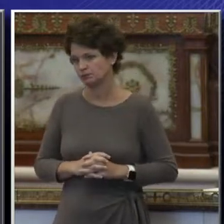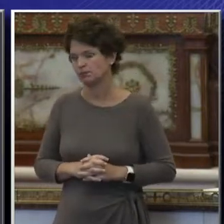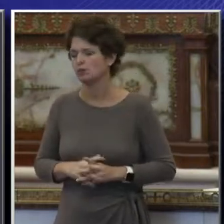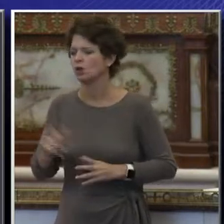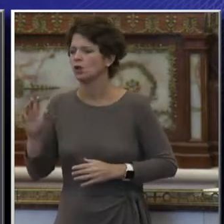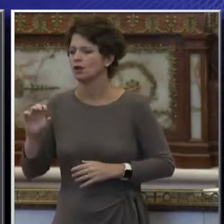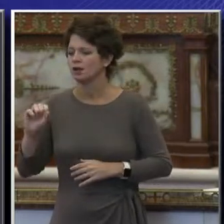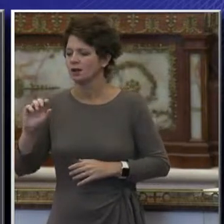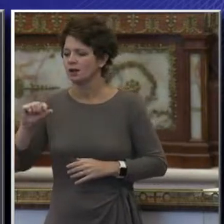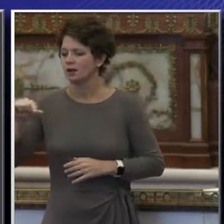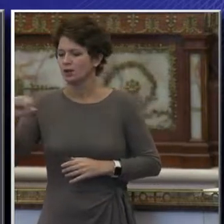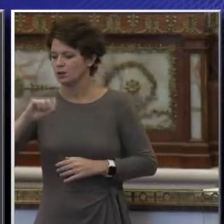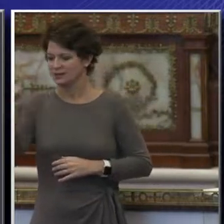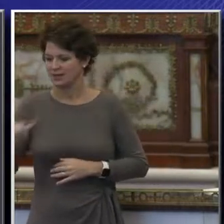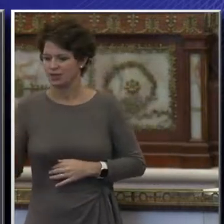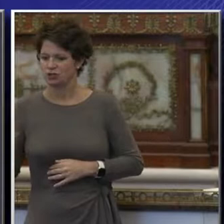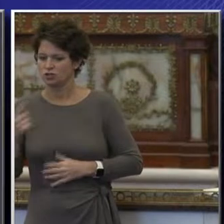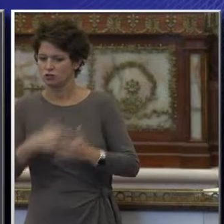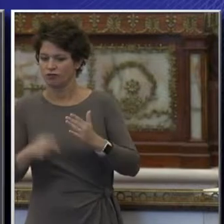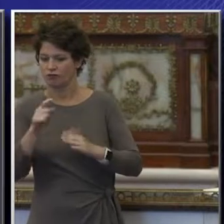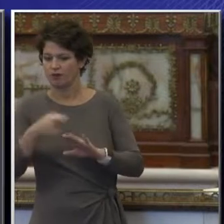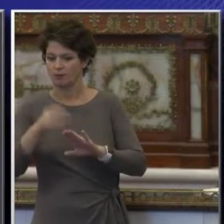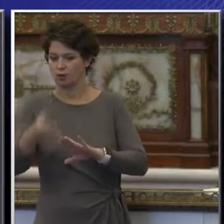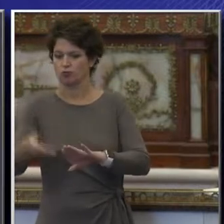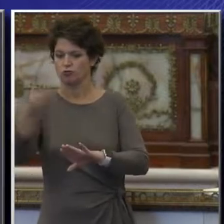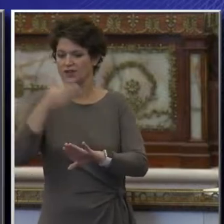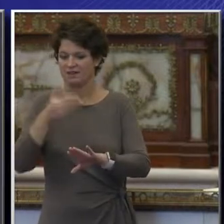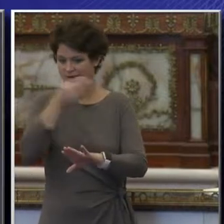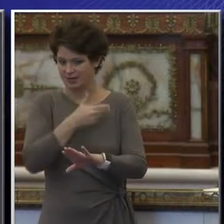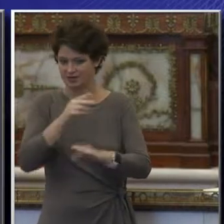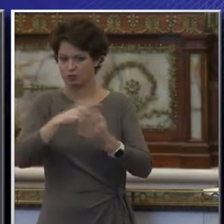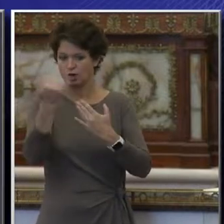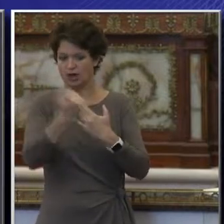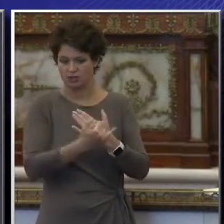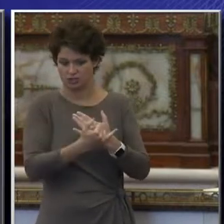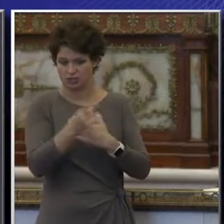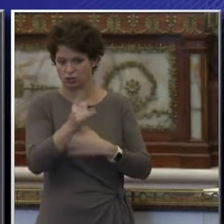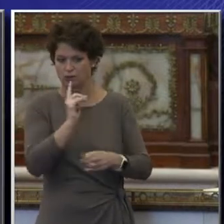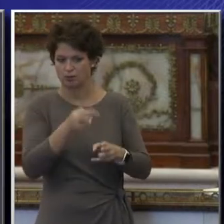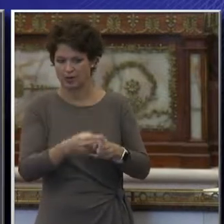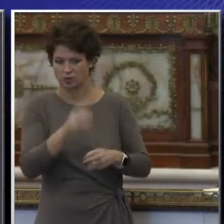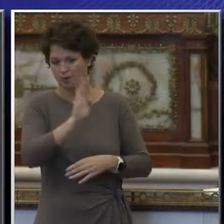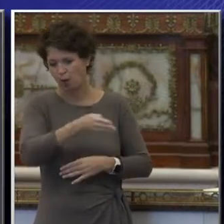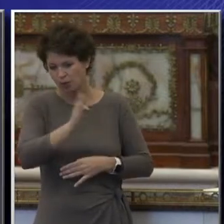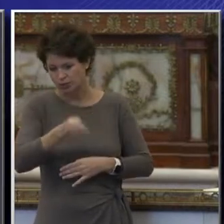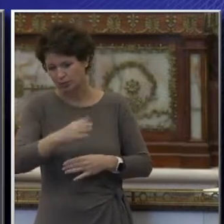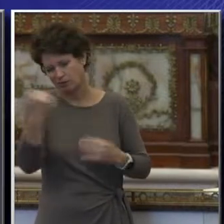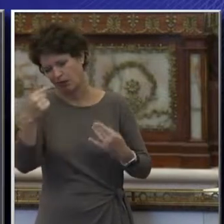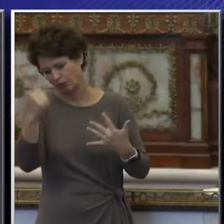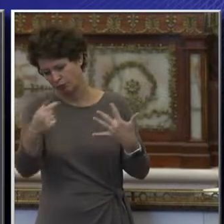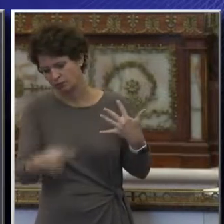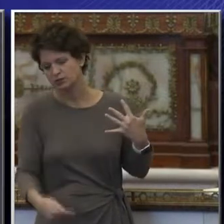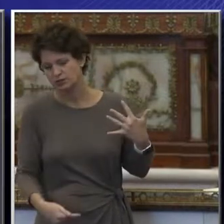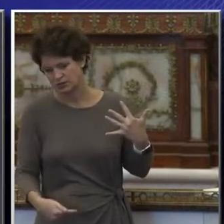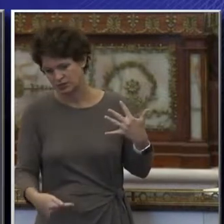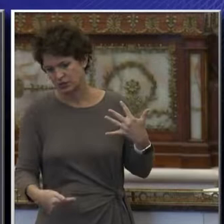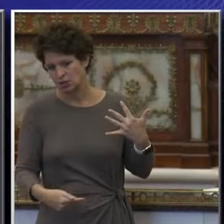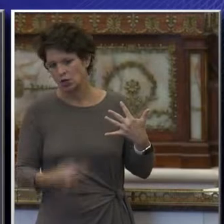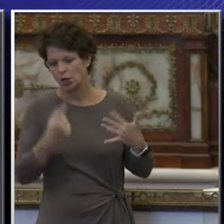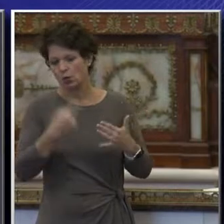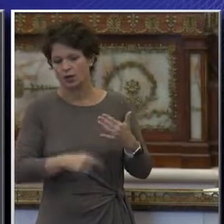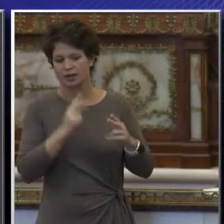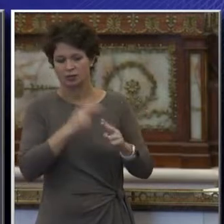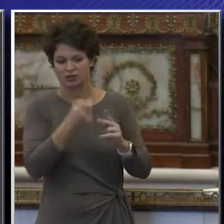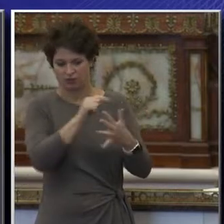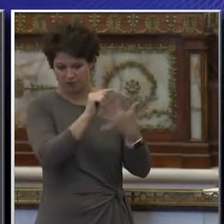What can you share from your previous projects, as you mentioned, Baltimore and others, that would